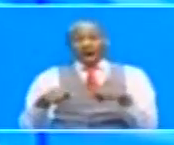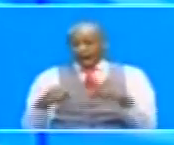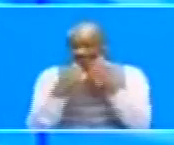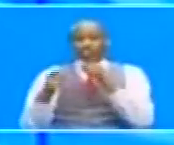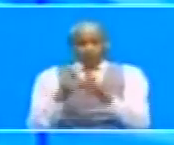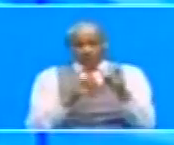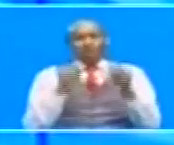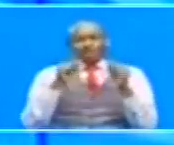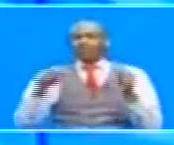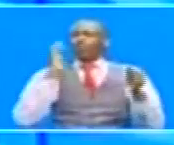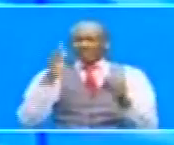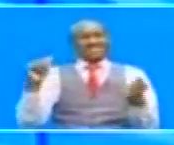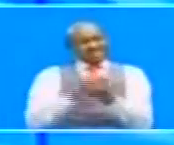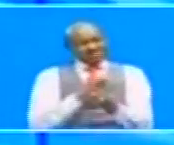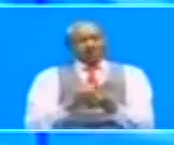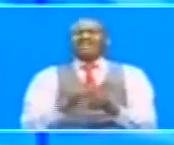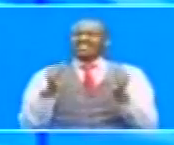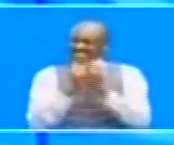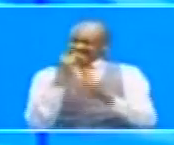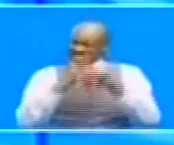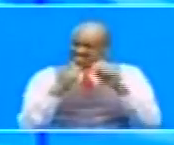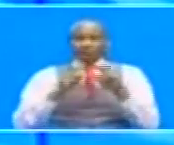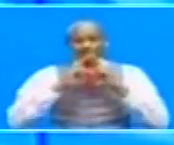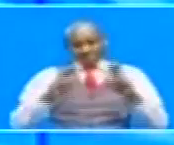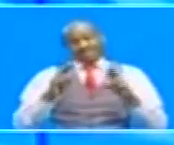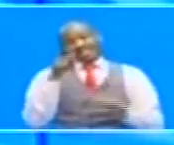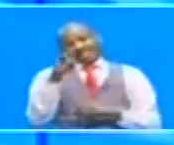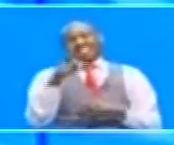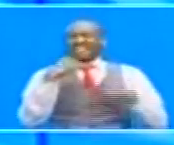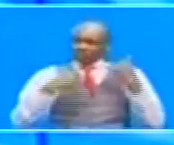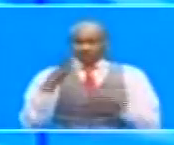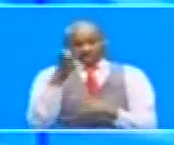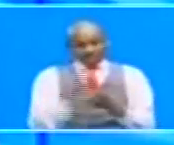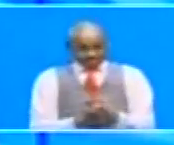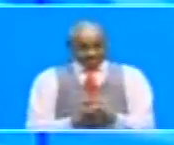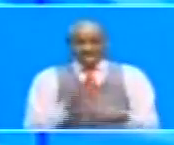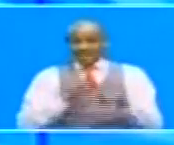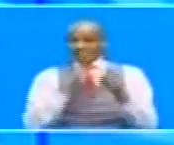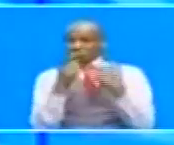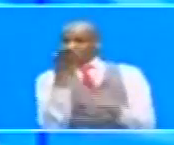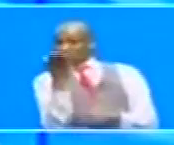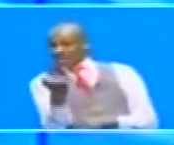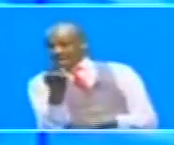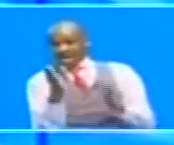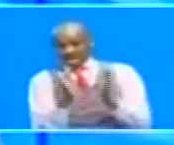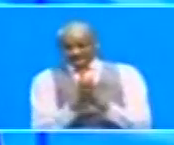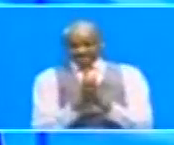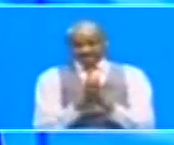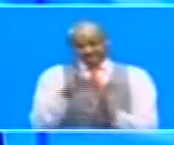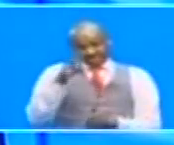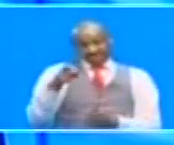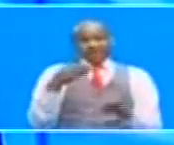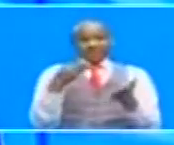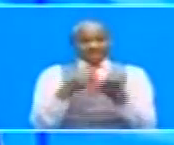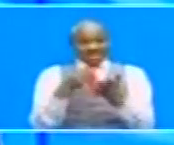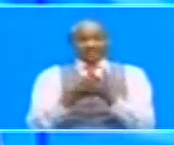it would ruin over 10 years of peace that the East African country has enjoyed. Speaking to KTN's Joy Doreen Biira on the sidelines of the